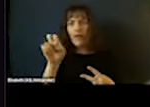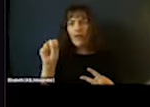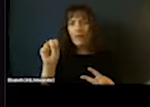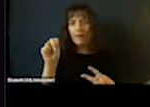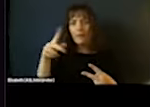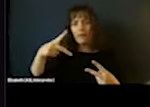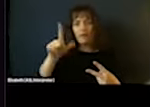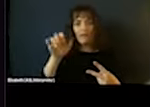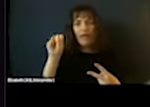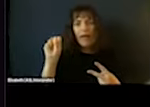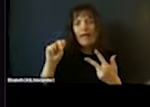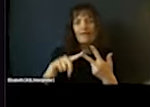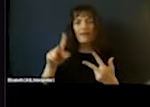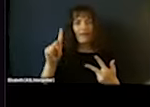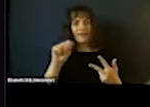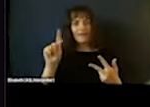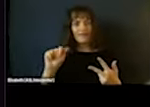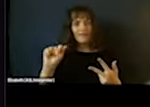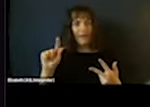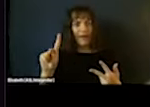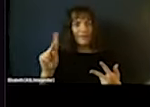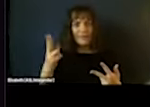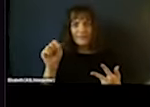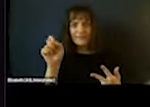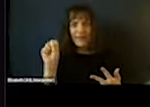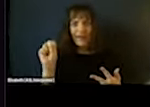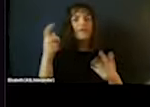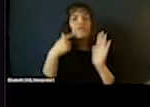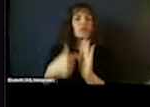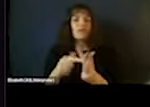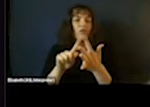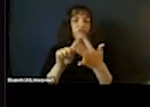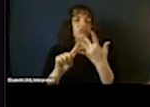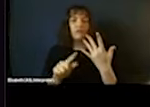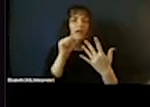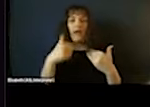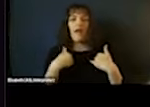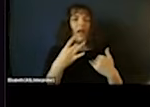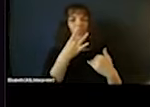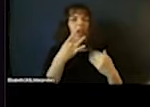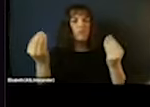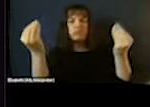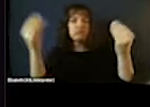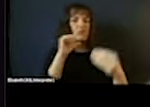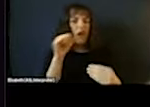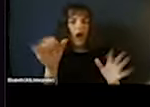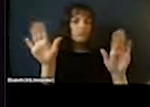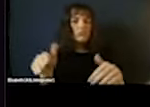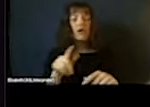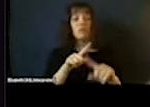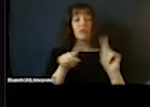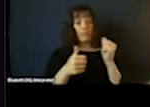light, so it's a total black. So you can see beautiful stars on the night sky. But most of the metropolitan area or even rural